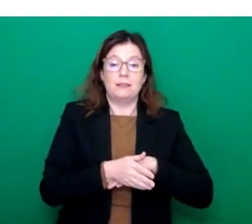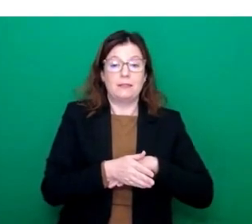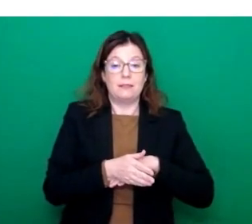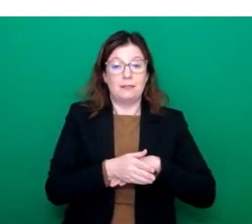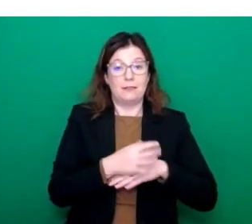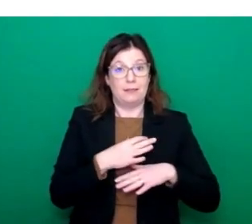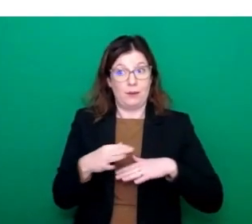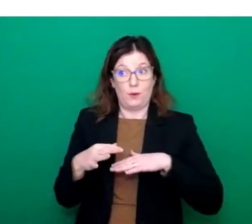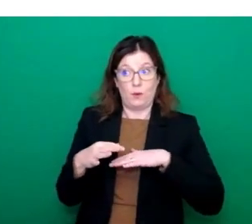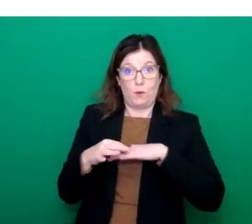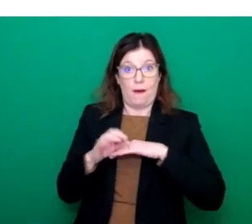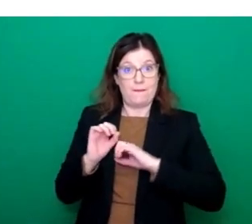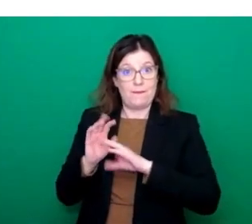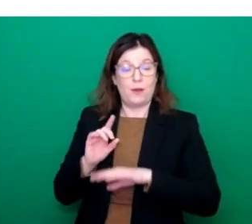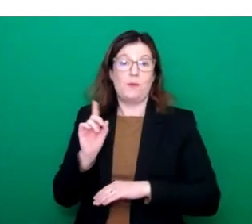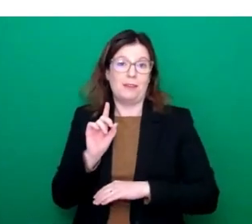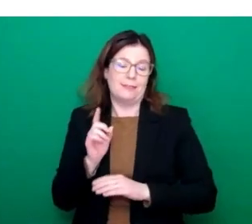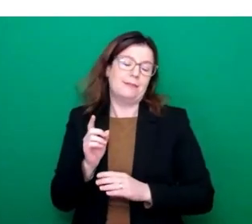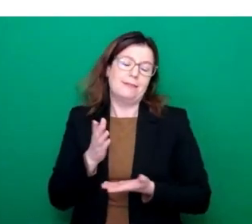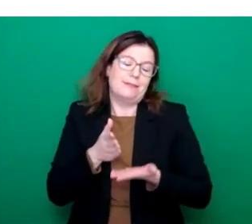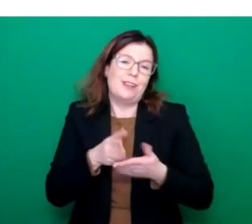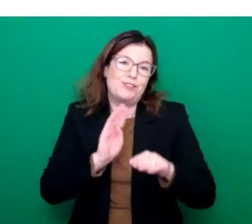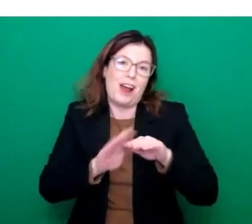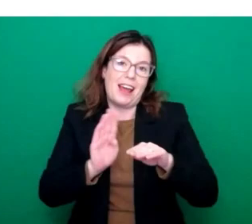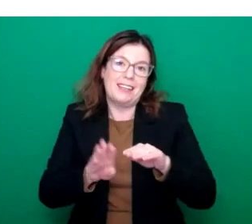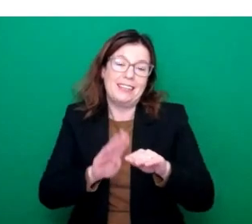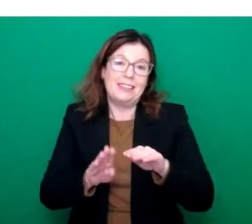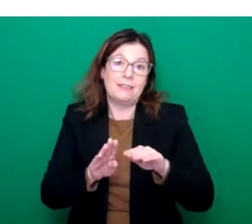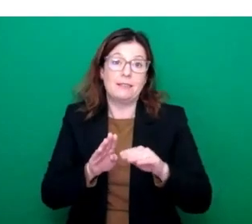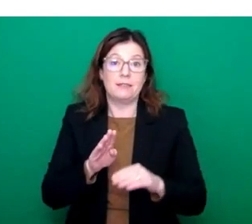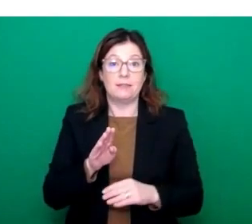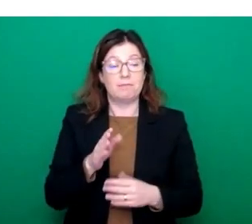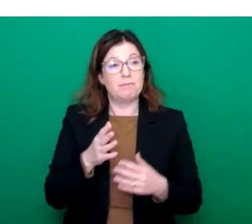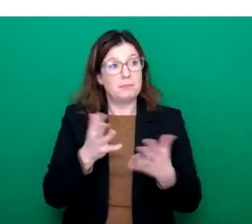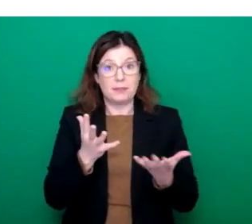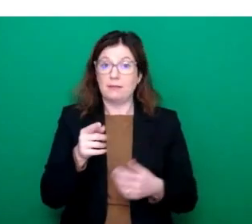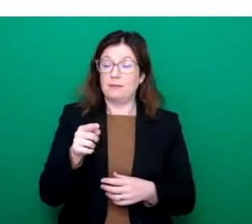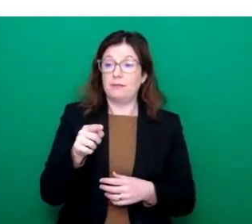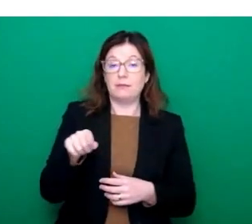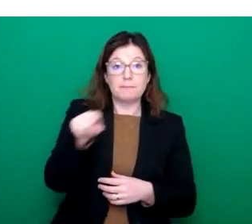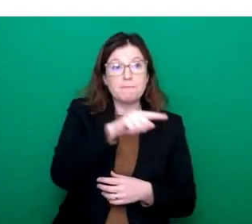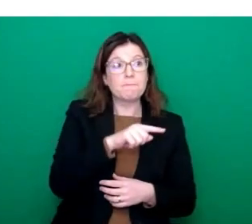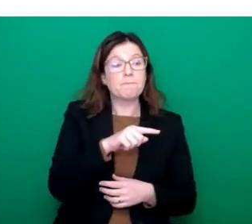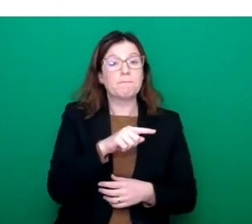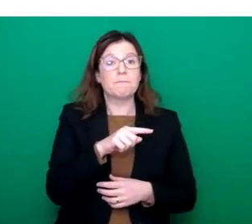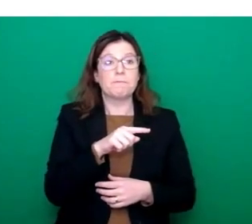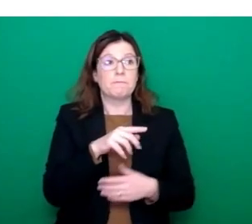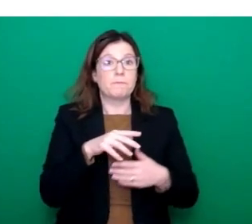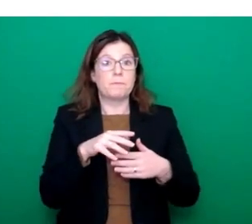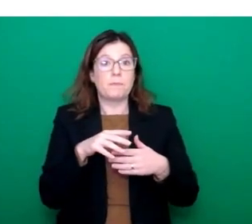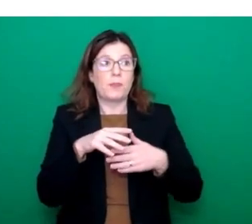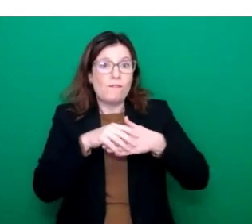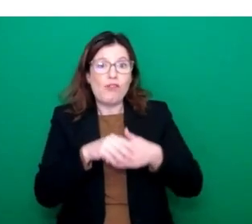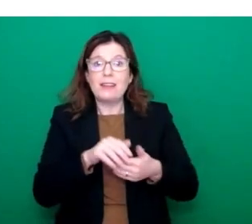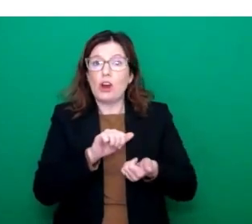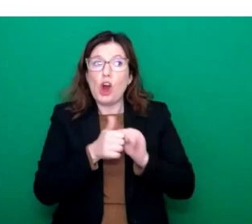about training. But anybody you can, who you either friend, colleague,